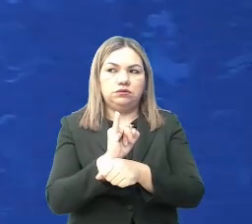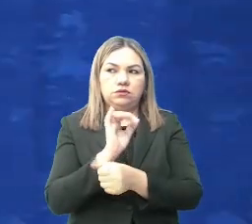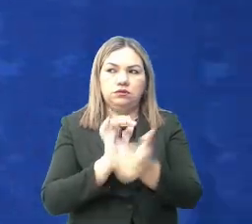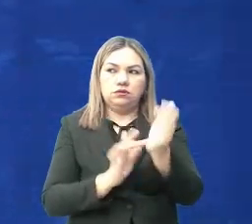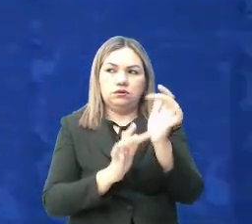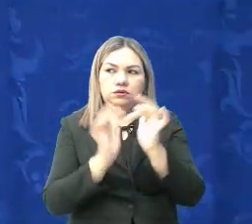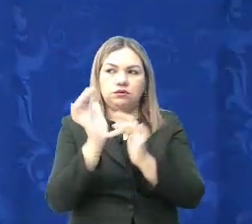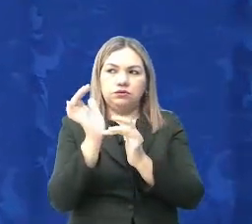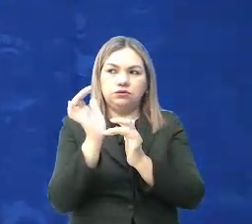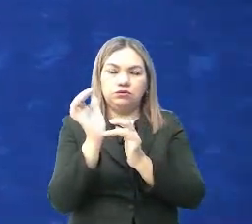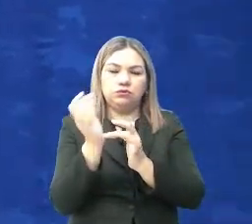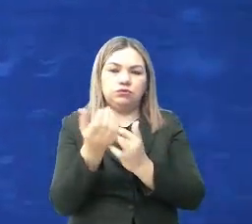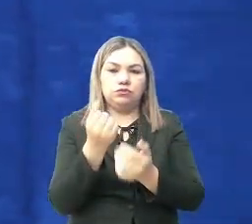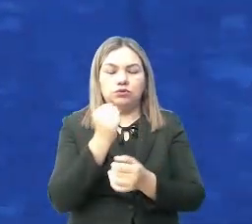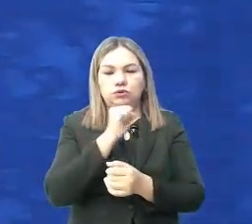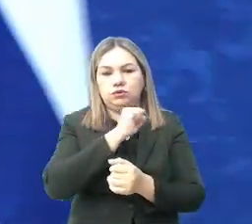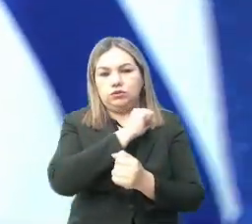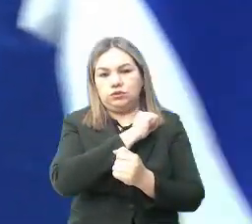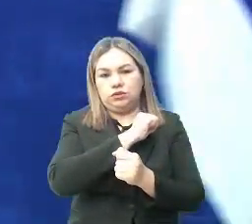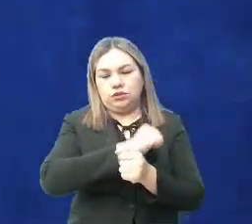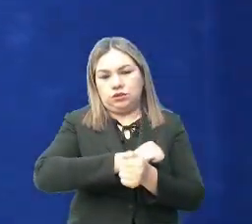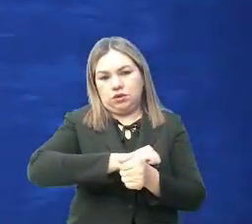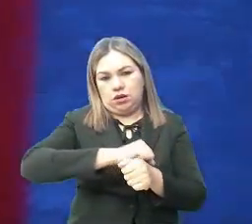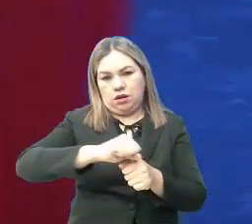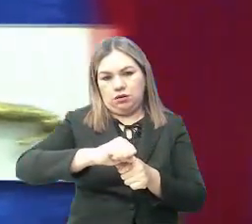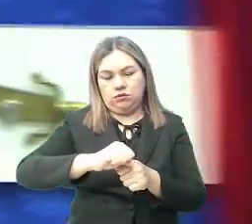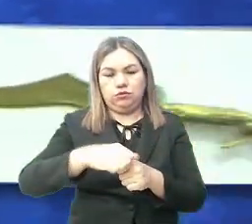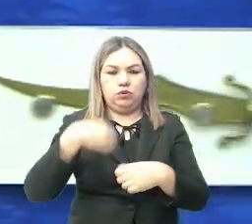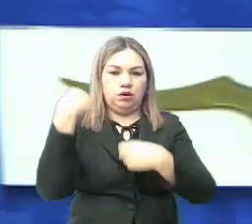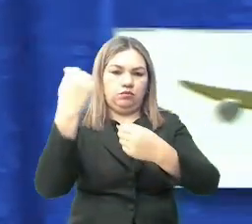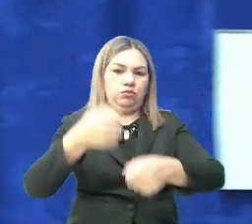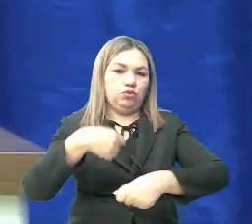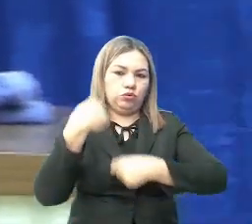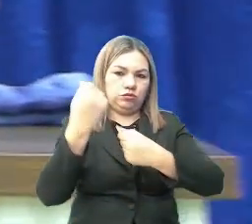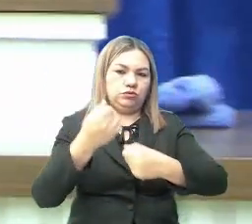Christ, the prophets, evangelists, masters, pastors of God,